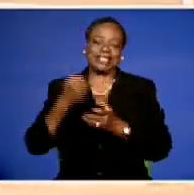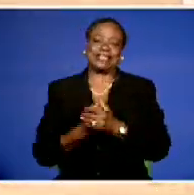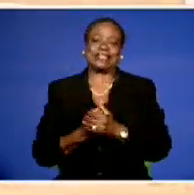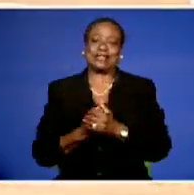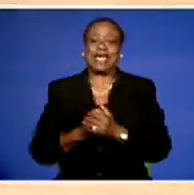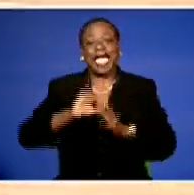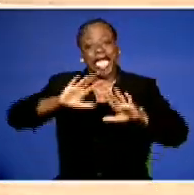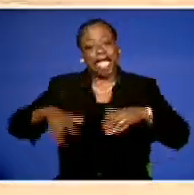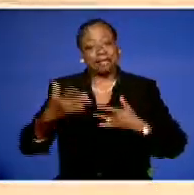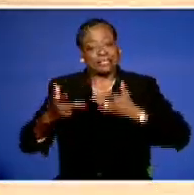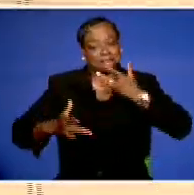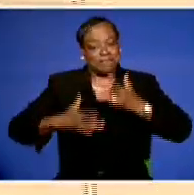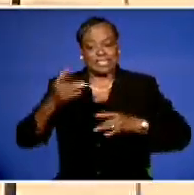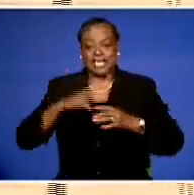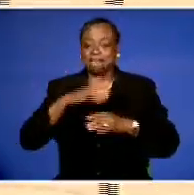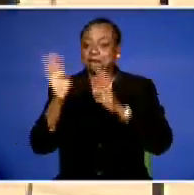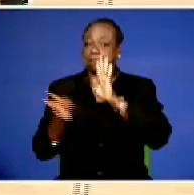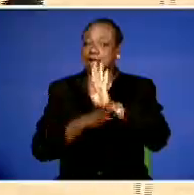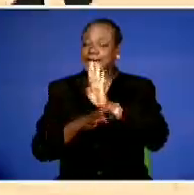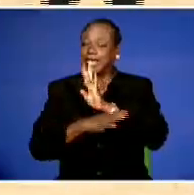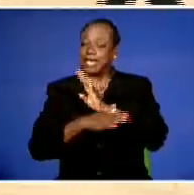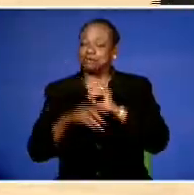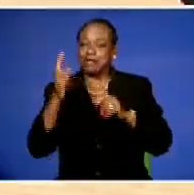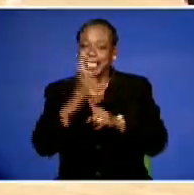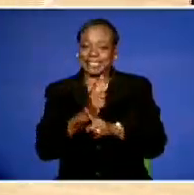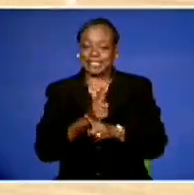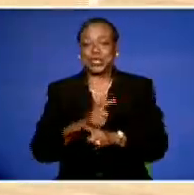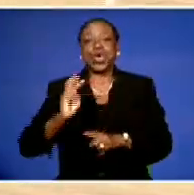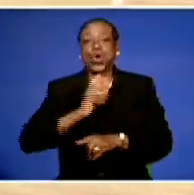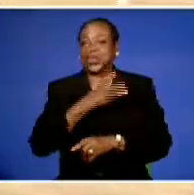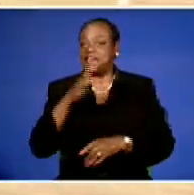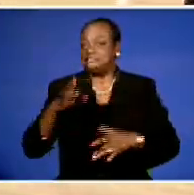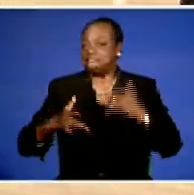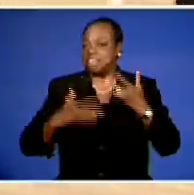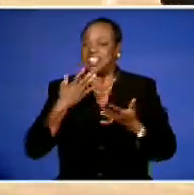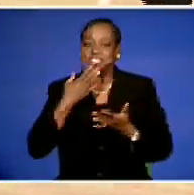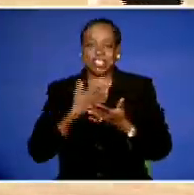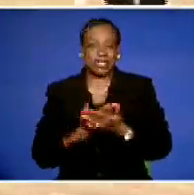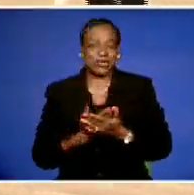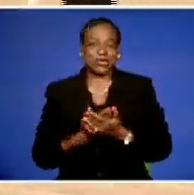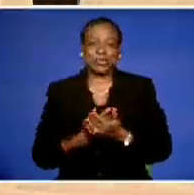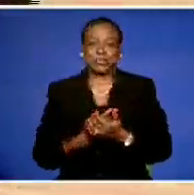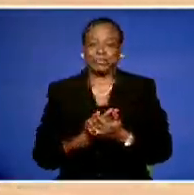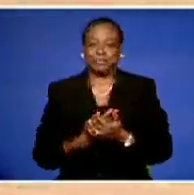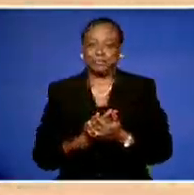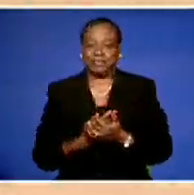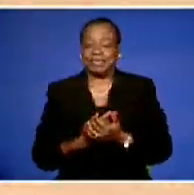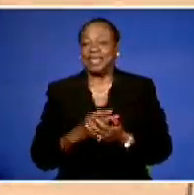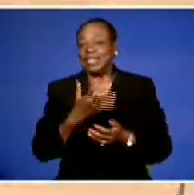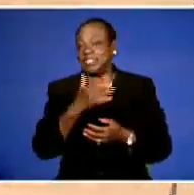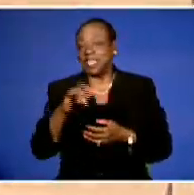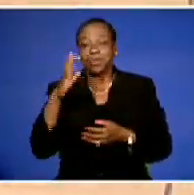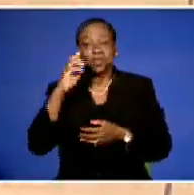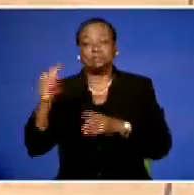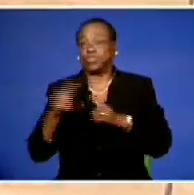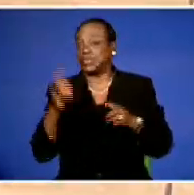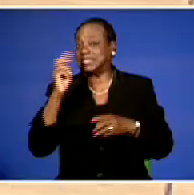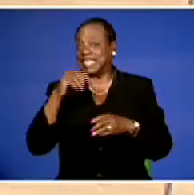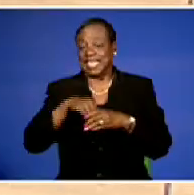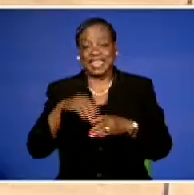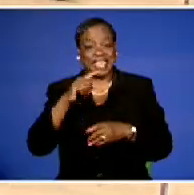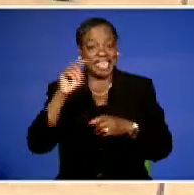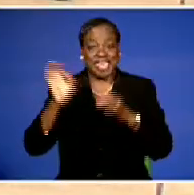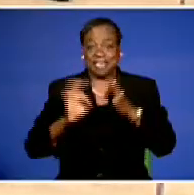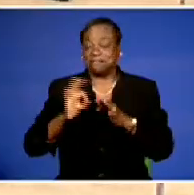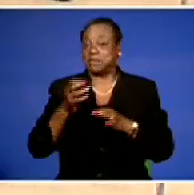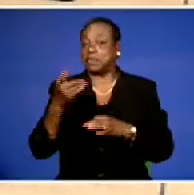rights for another year? Well, it feels good. You know, I know that we all been doing some trash talking, and they would have do us in if they had won, but we get